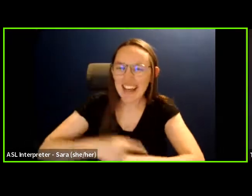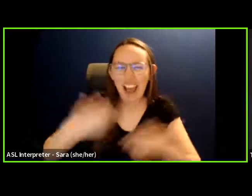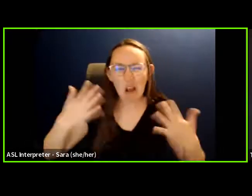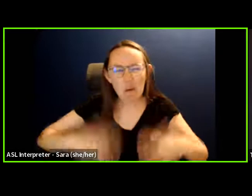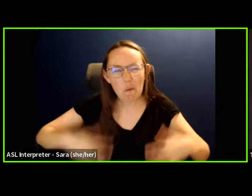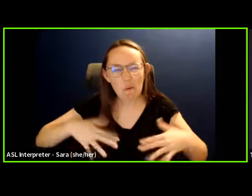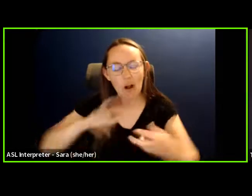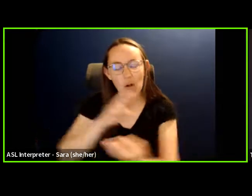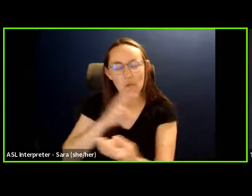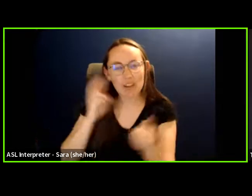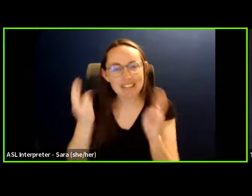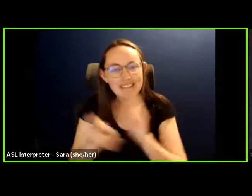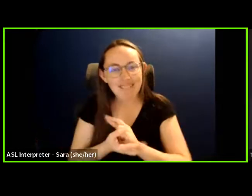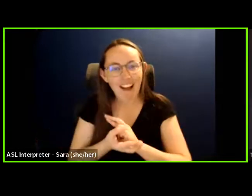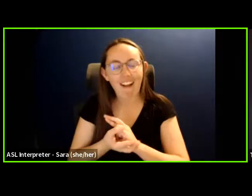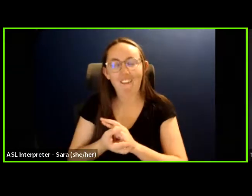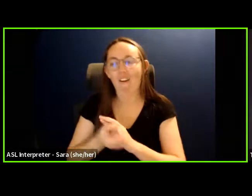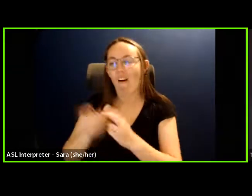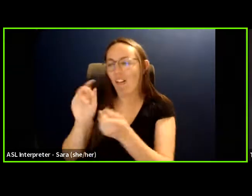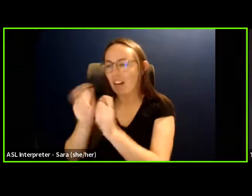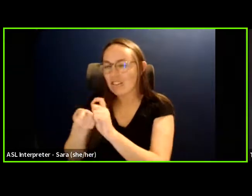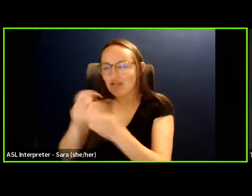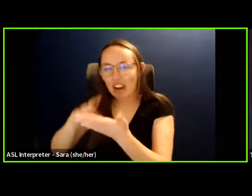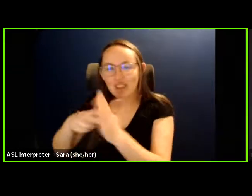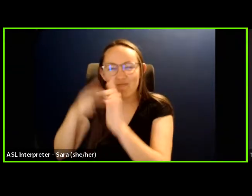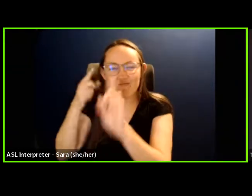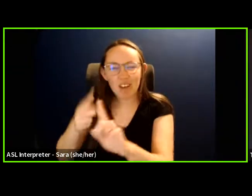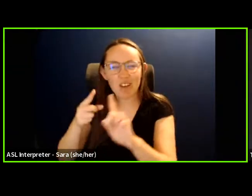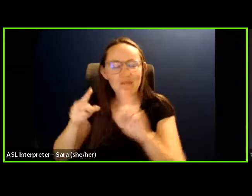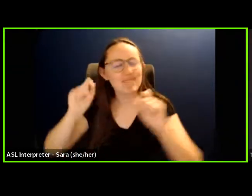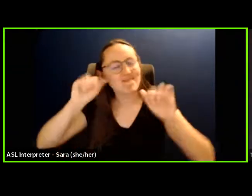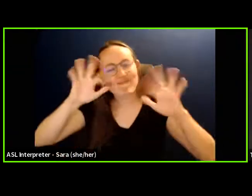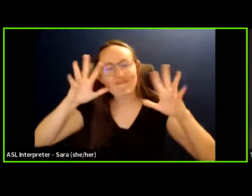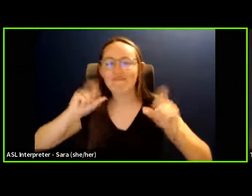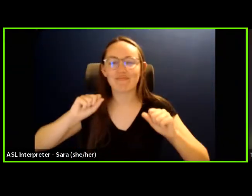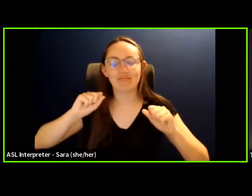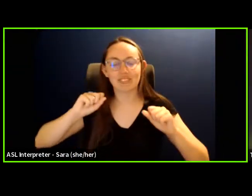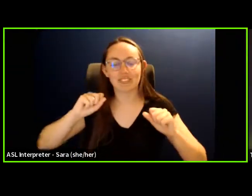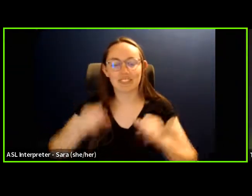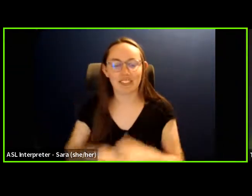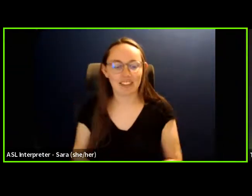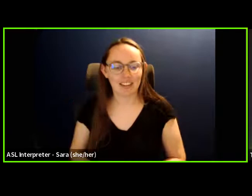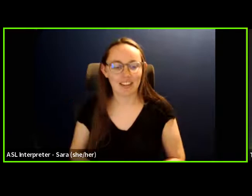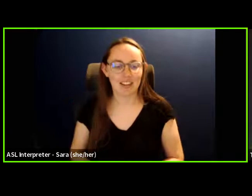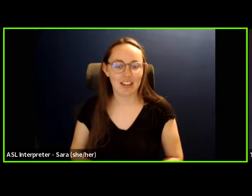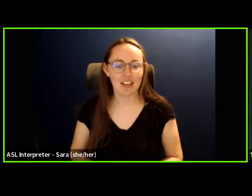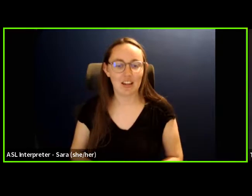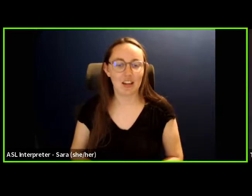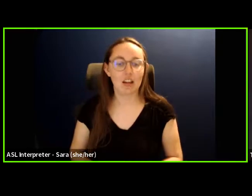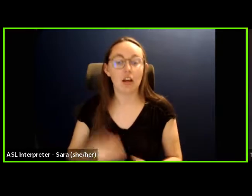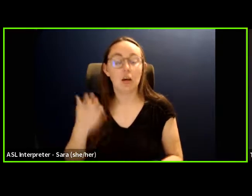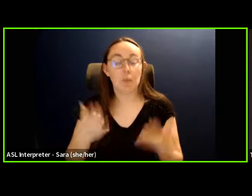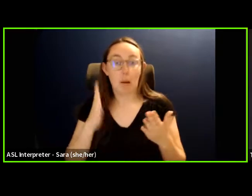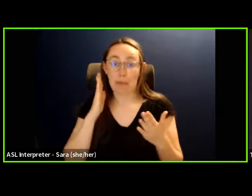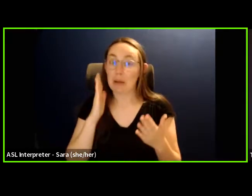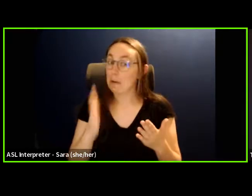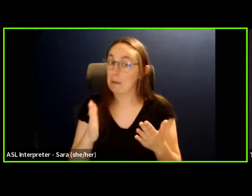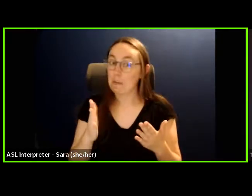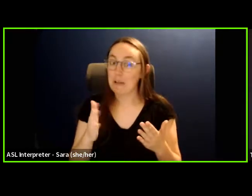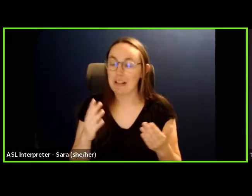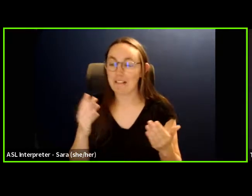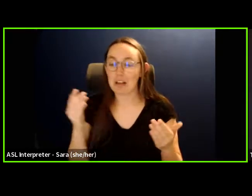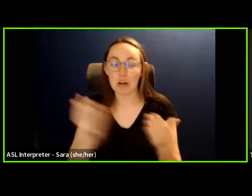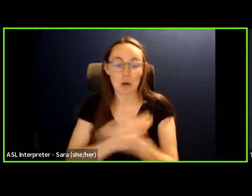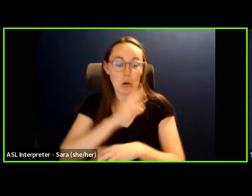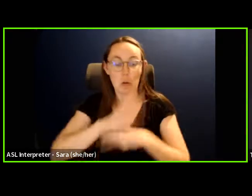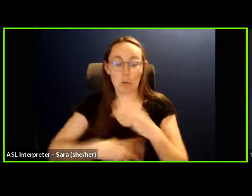so this is going to be great. I think we're going to break the world record of the most number of assistive technology devices